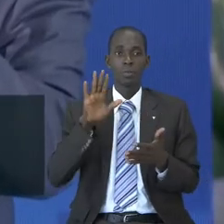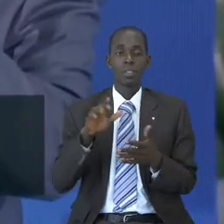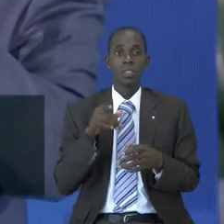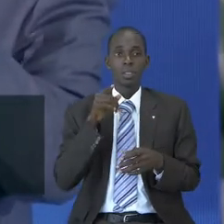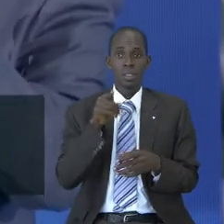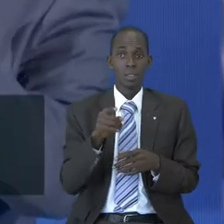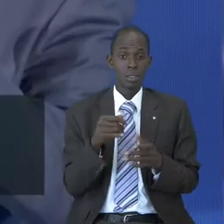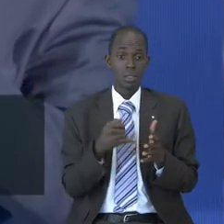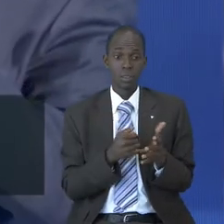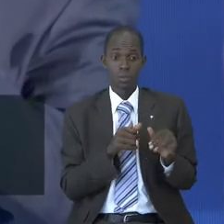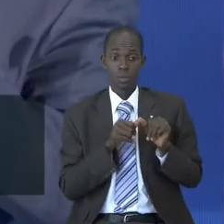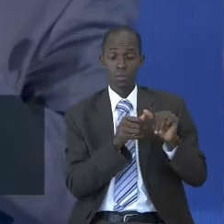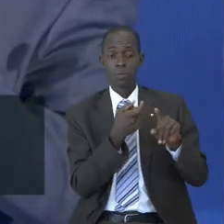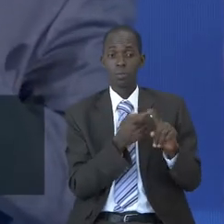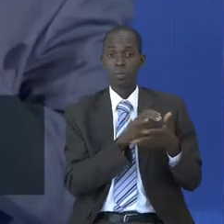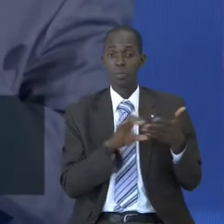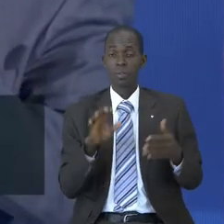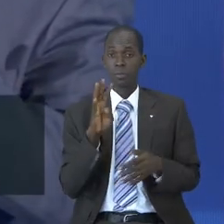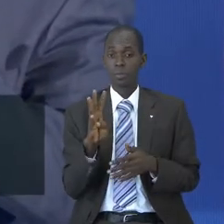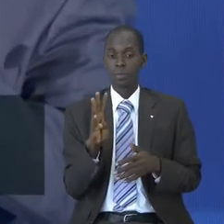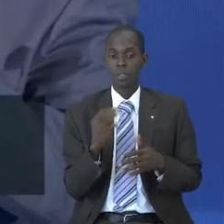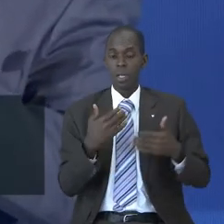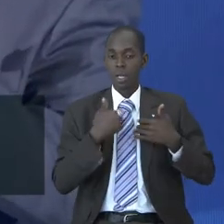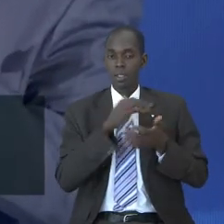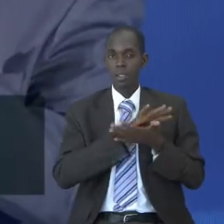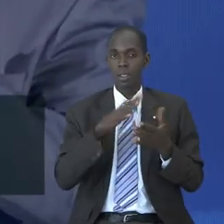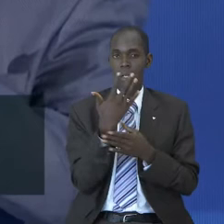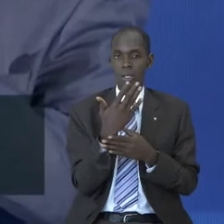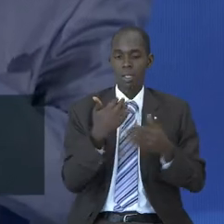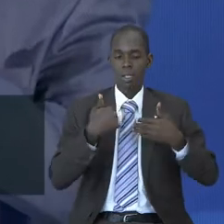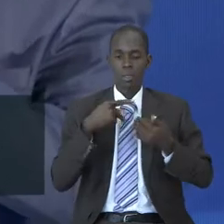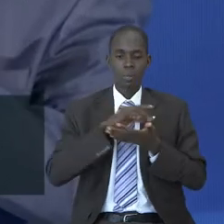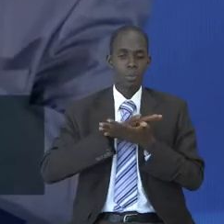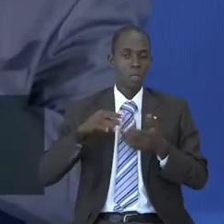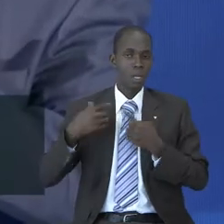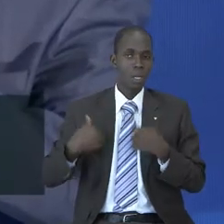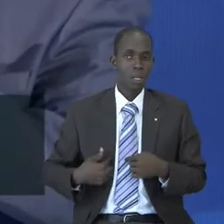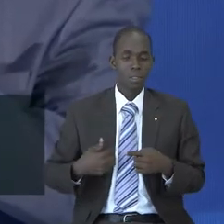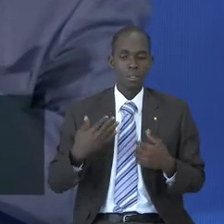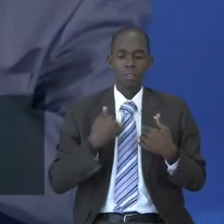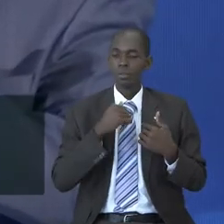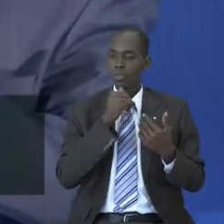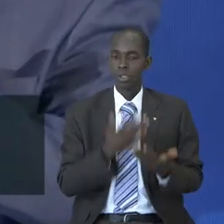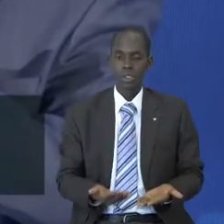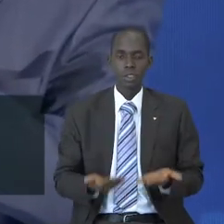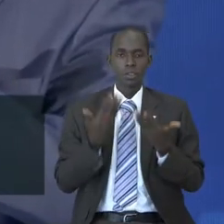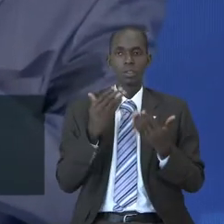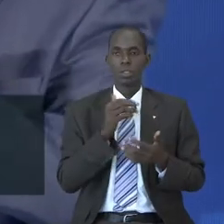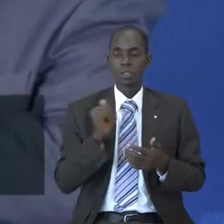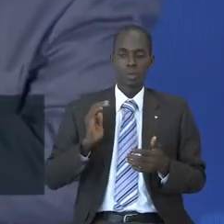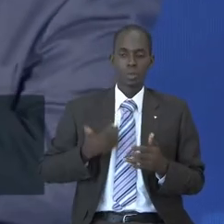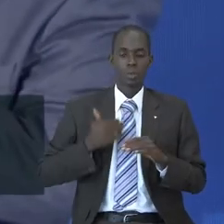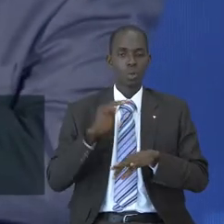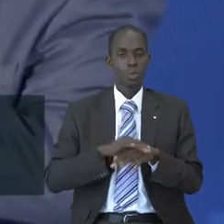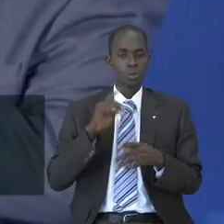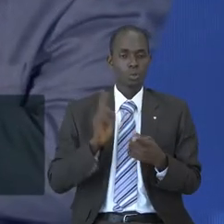4. He has clean hand. He has a pure heart. He has not lifted up his soul unto vanity.